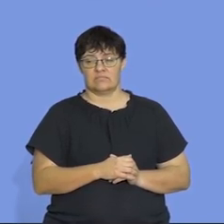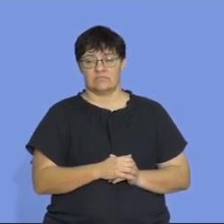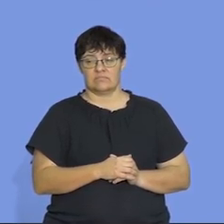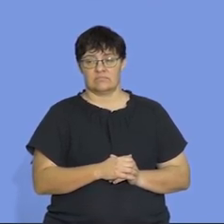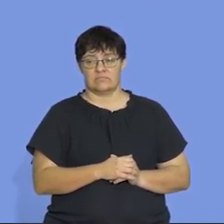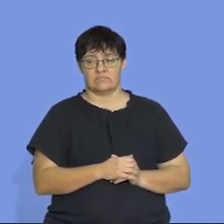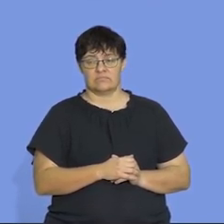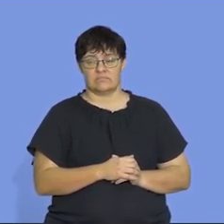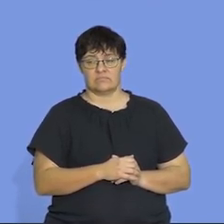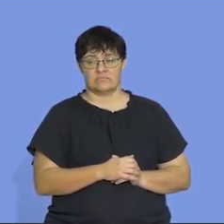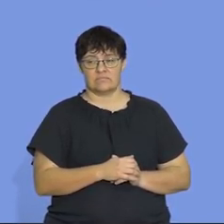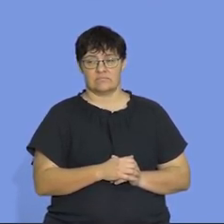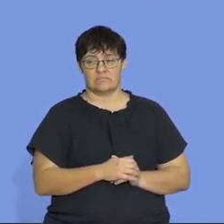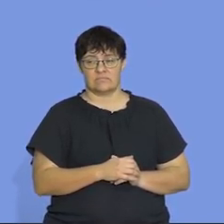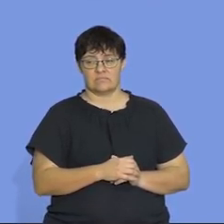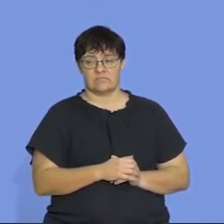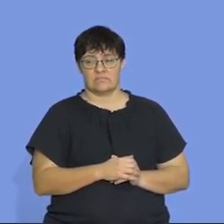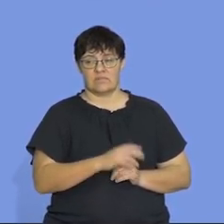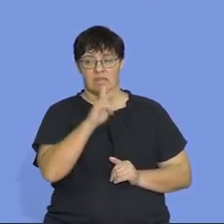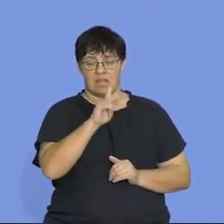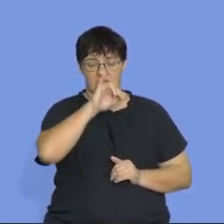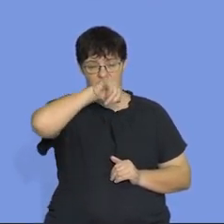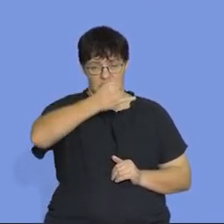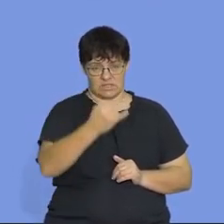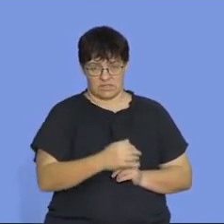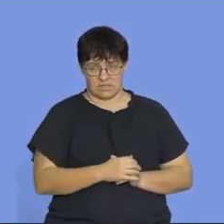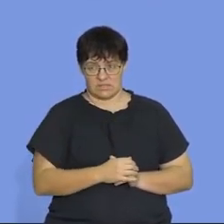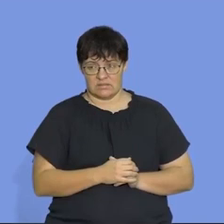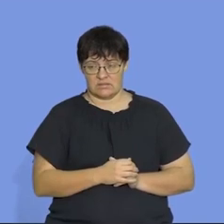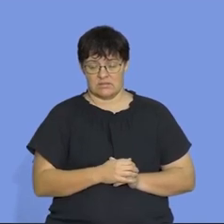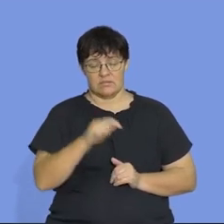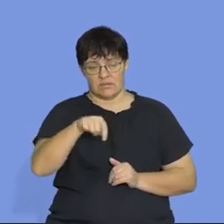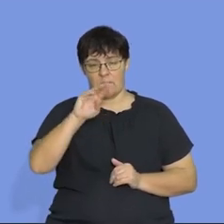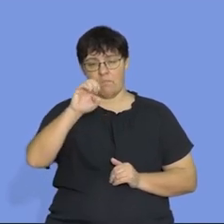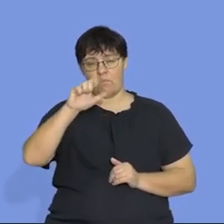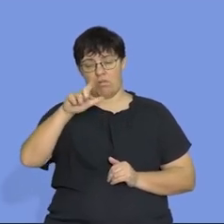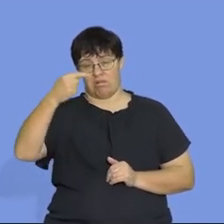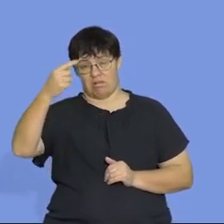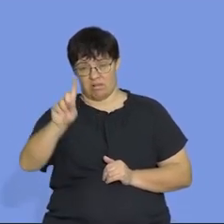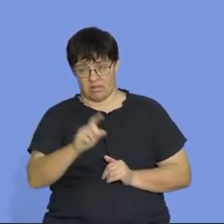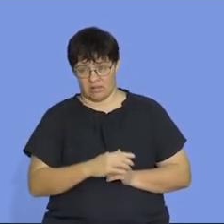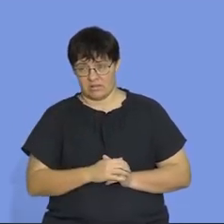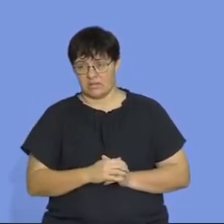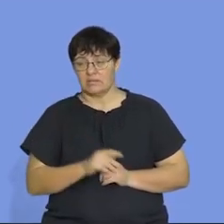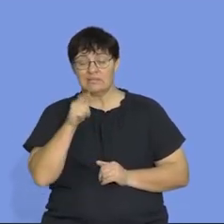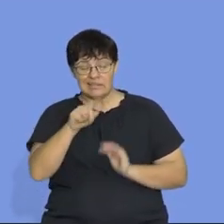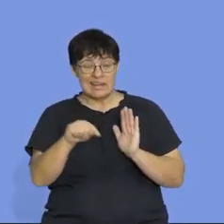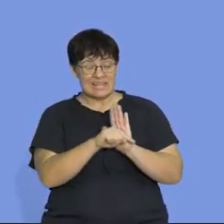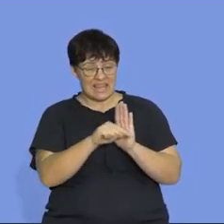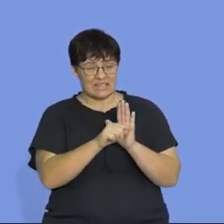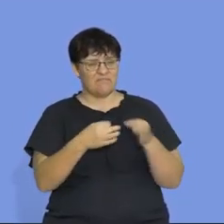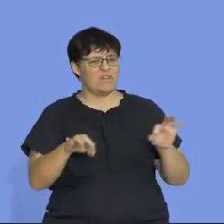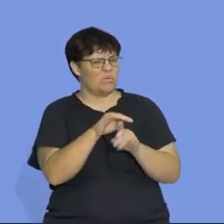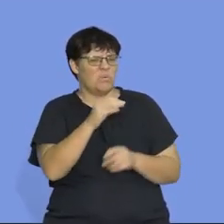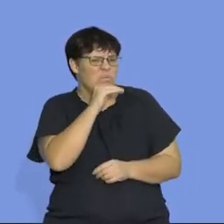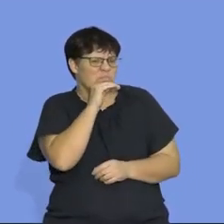485 kilojoules per mole. All right, so this negative value, what exactly does it tell